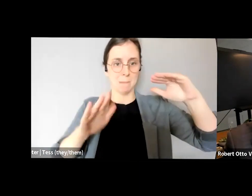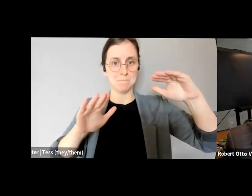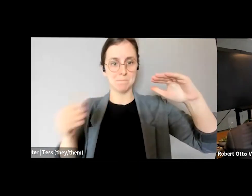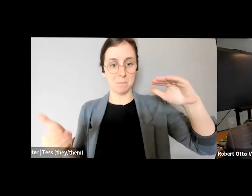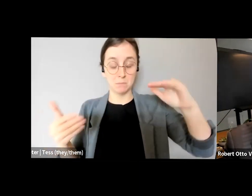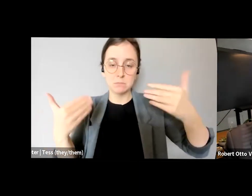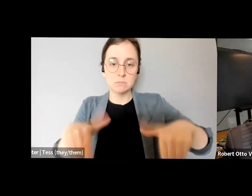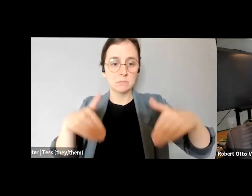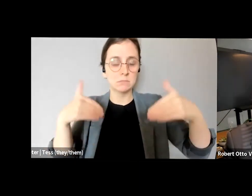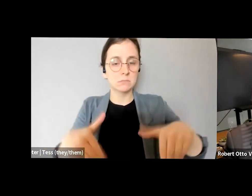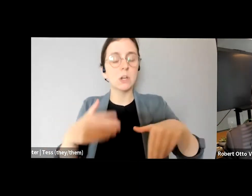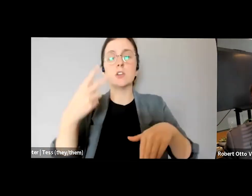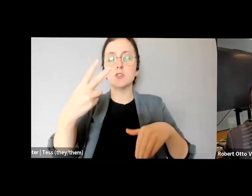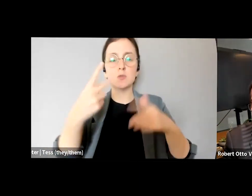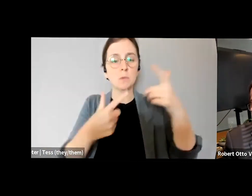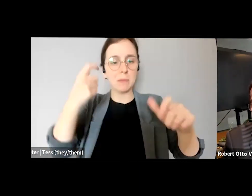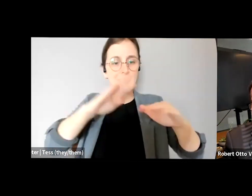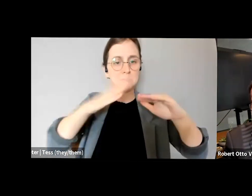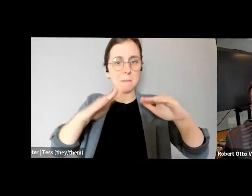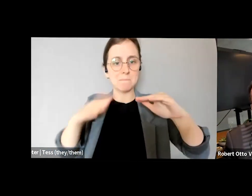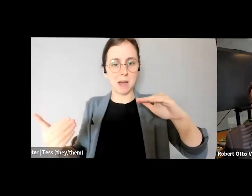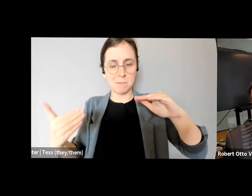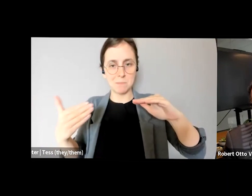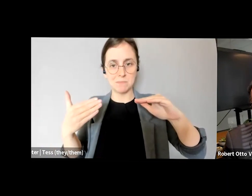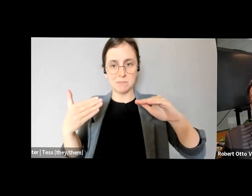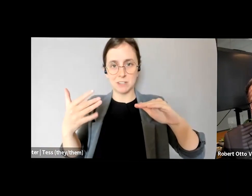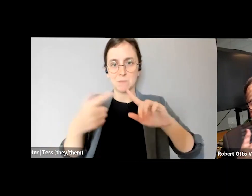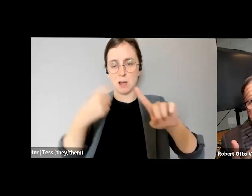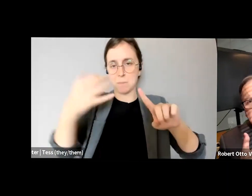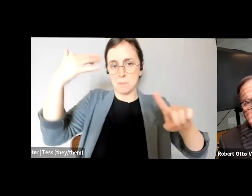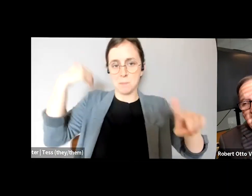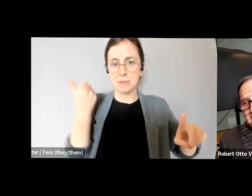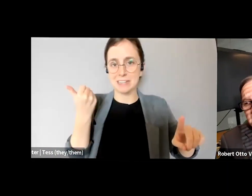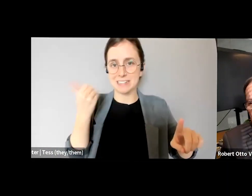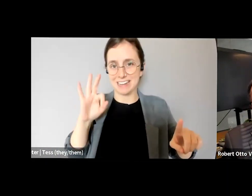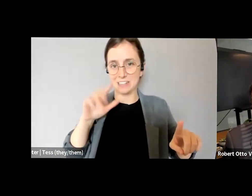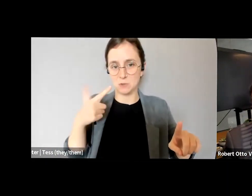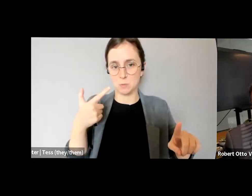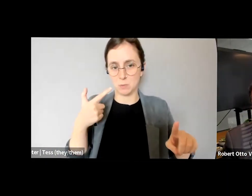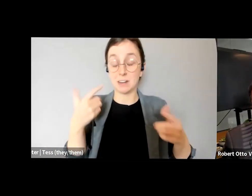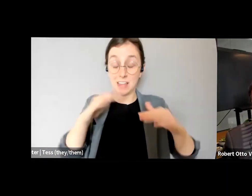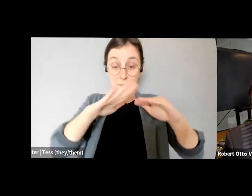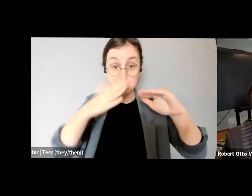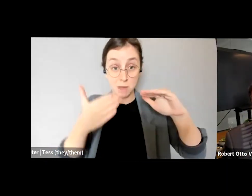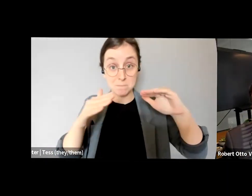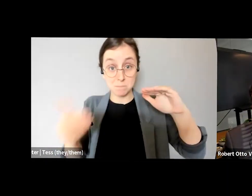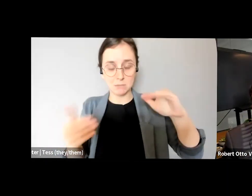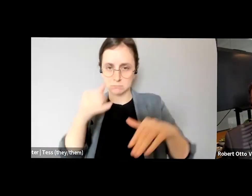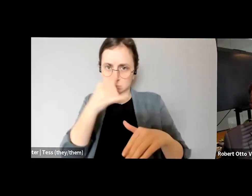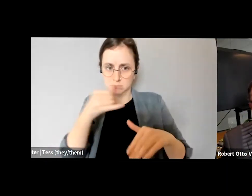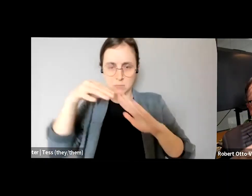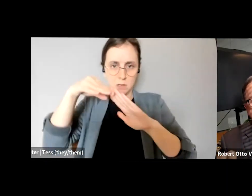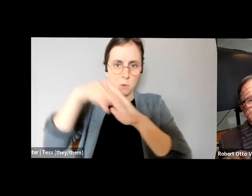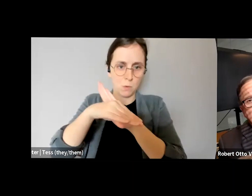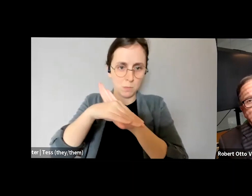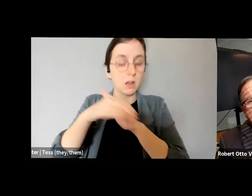since 1921 and 20 through 23. Now, obviously, that decline is huge, but that decline is